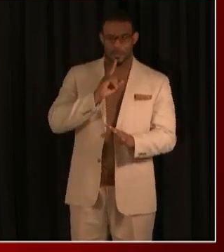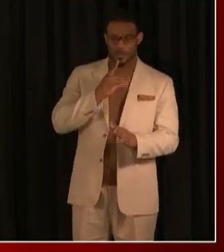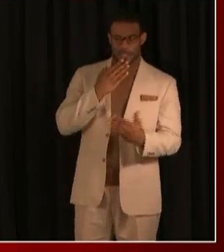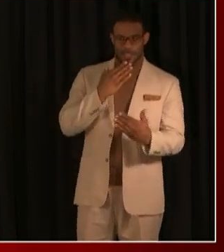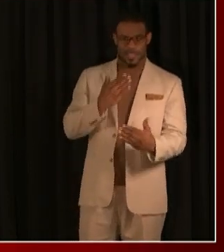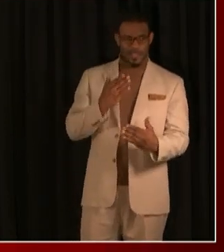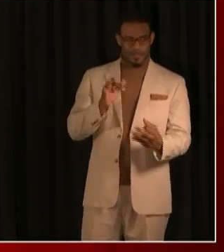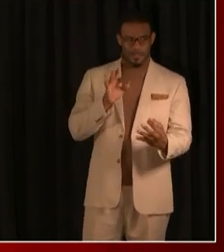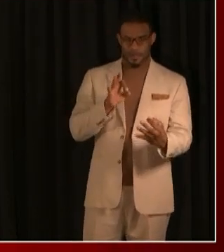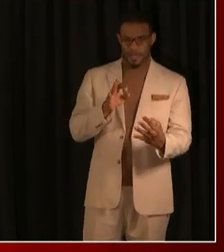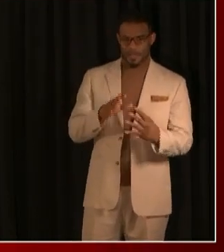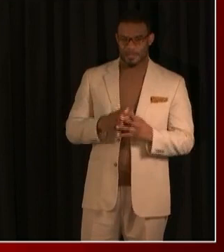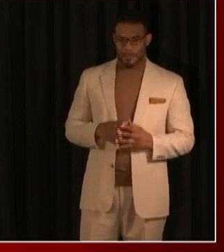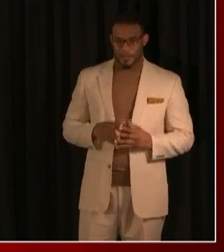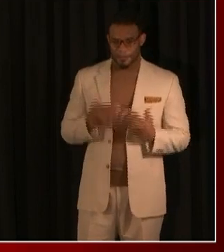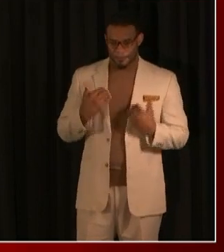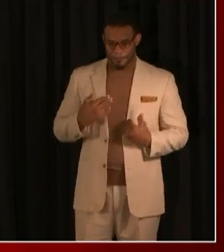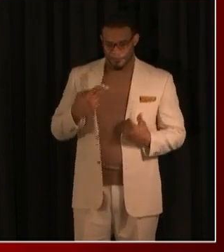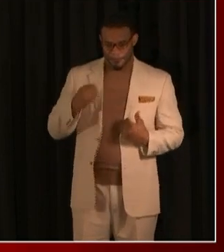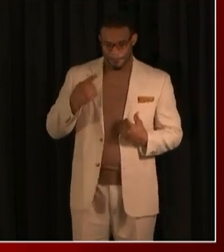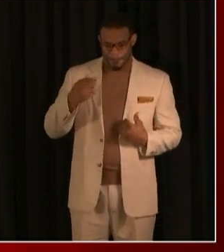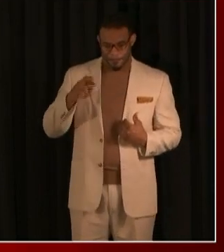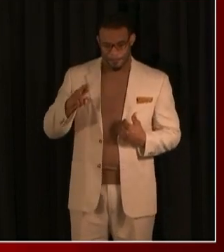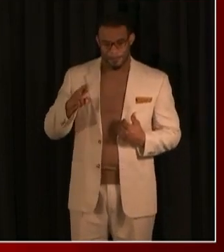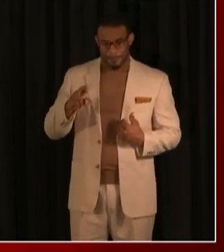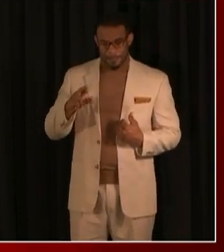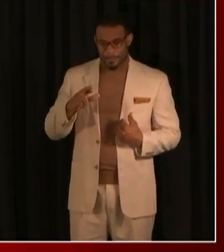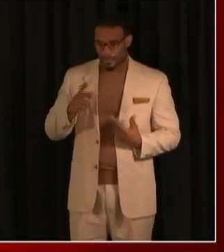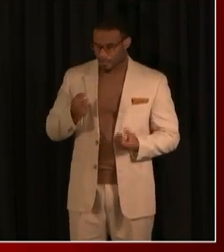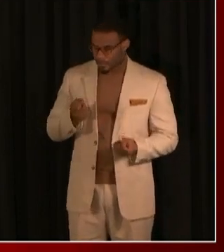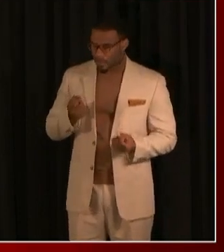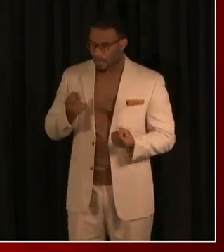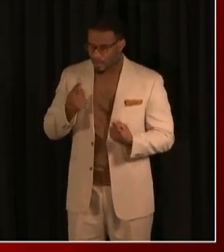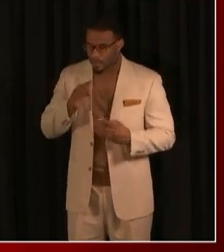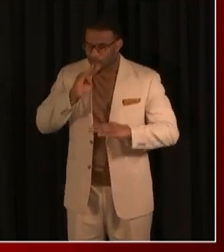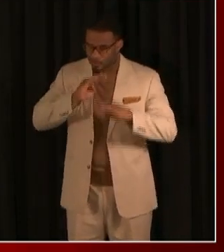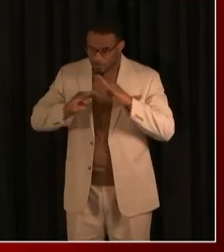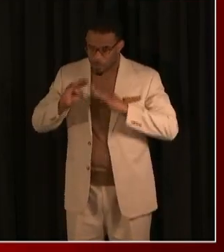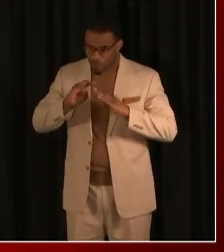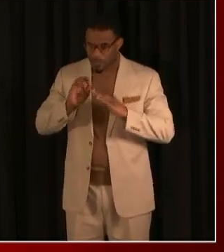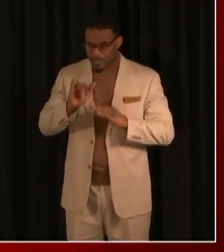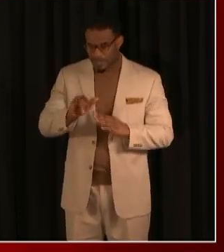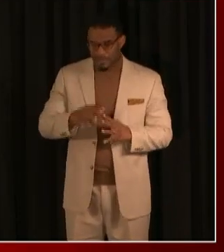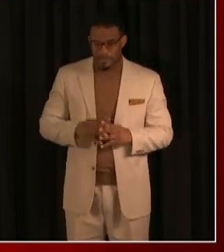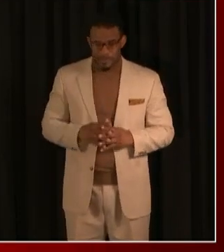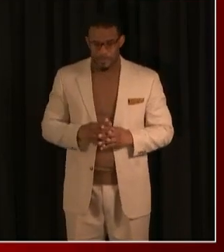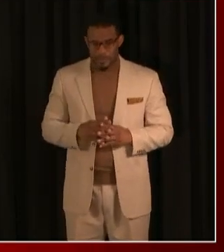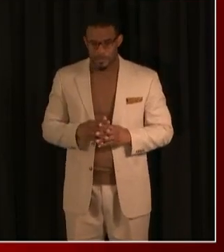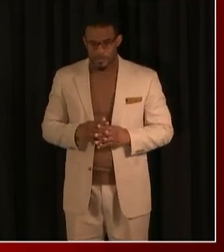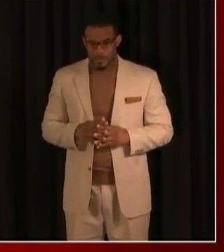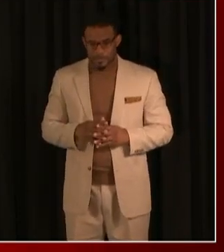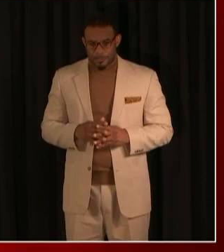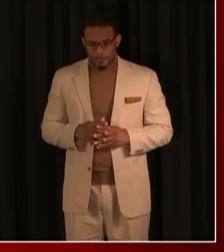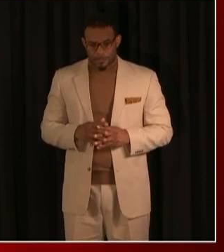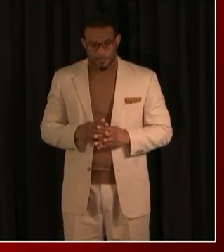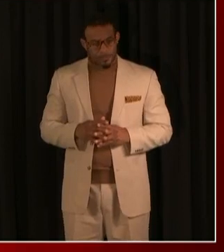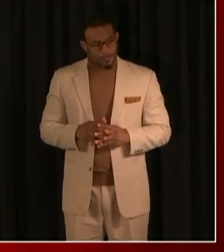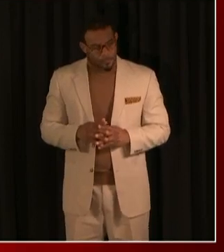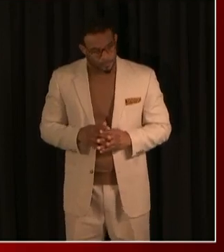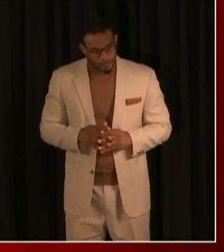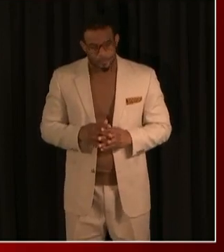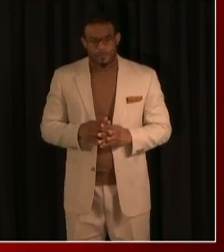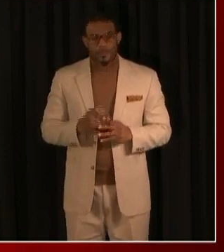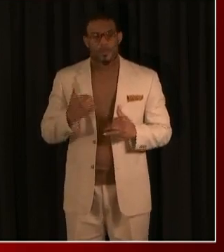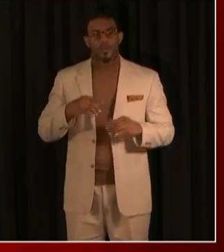Sure. Thank you for that feedback. So I do understand the limitation with things being available online,